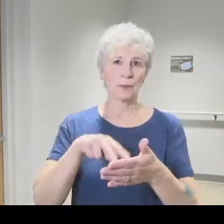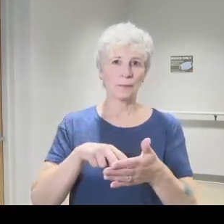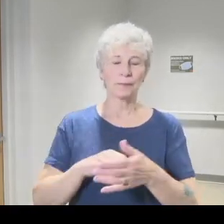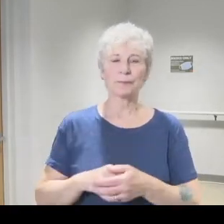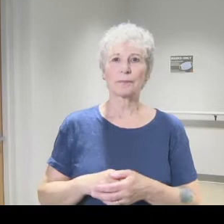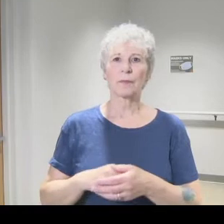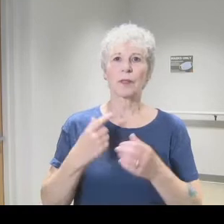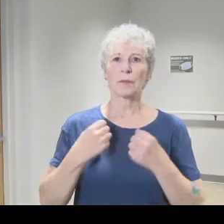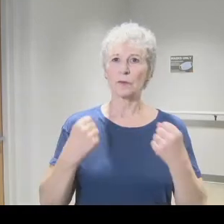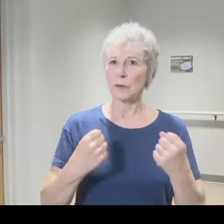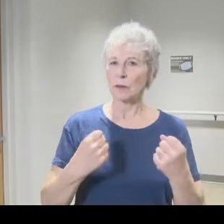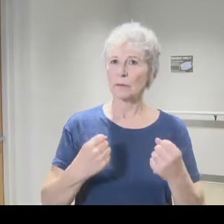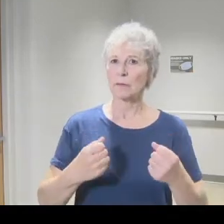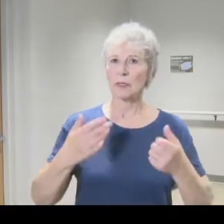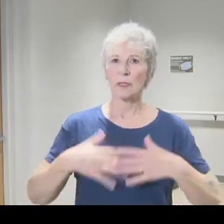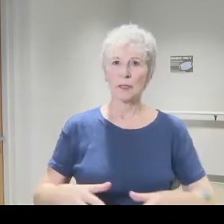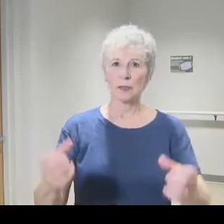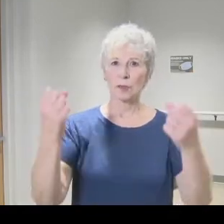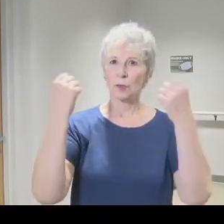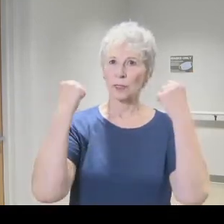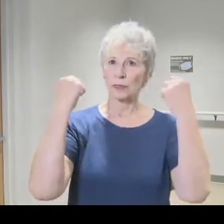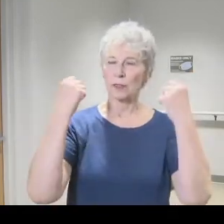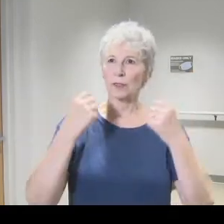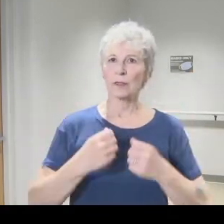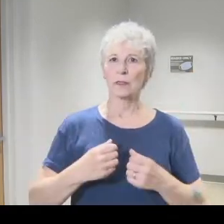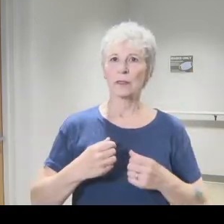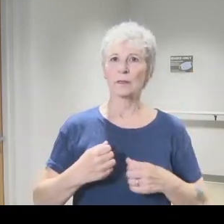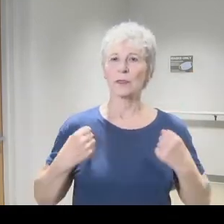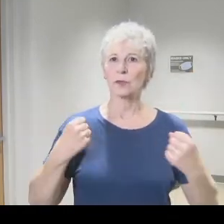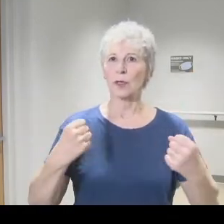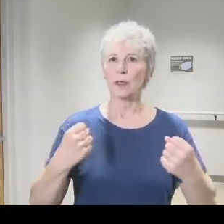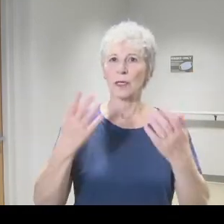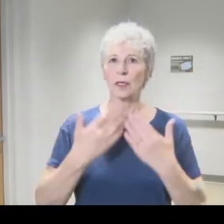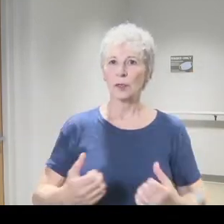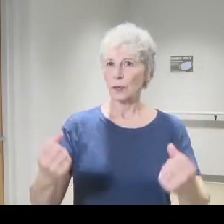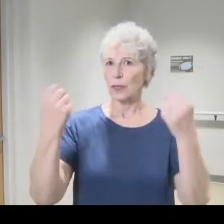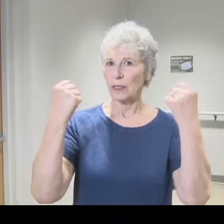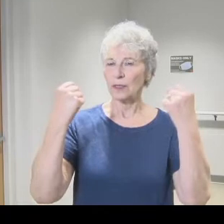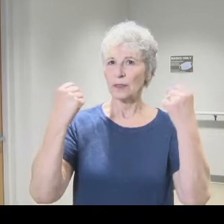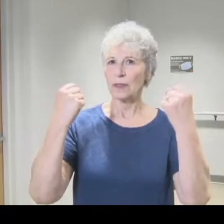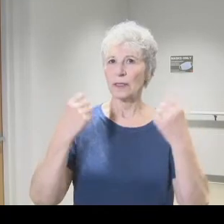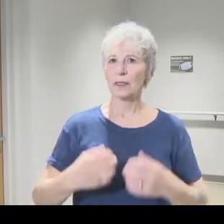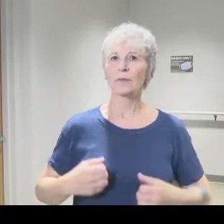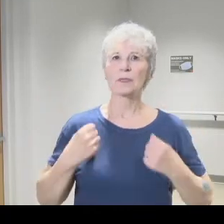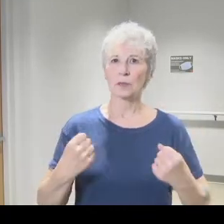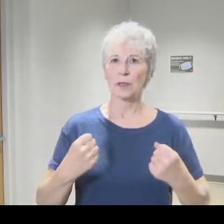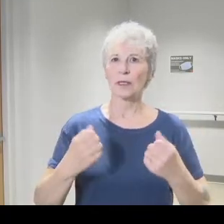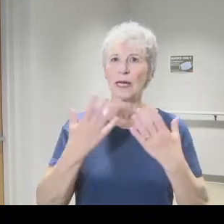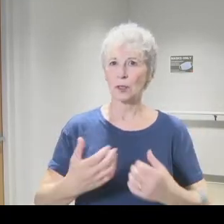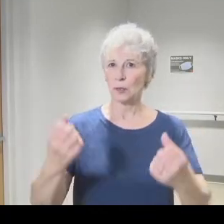"Be strong and courageous. Be strong and courageous. Be strong